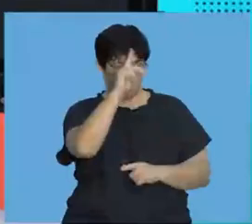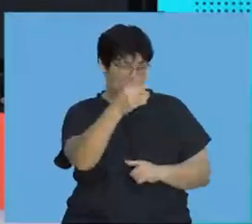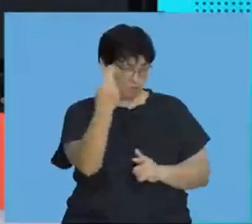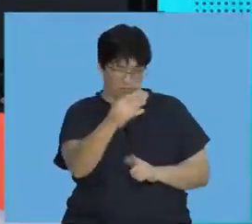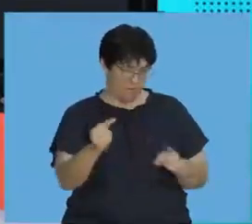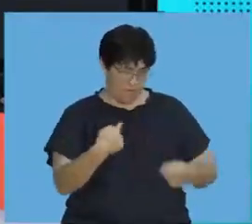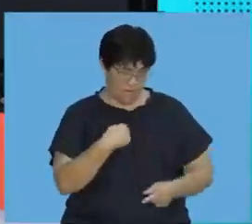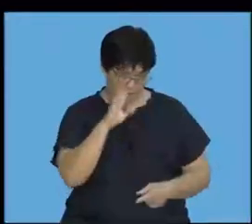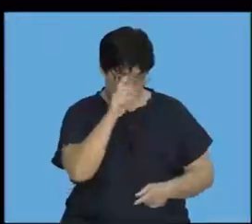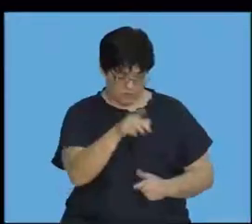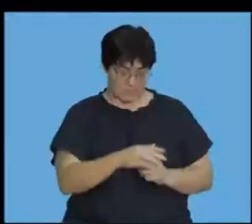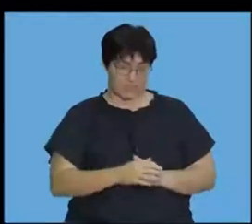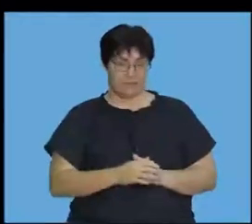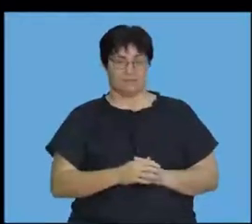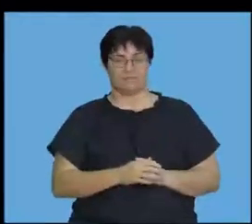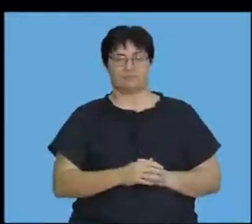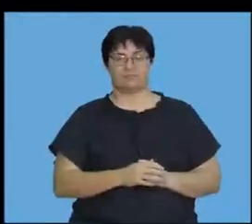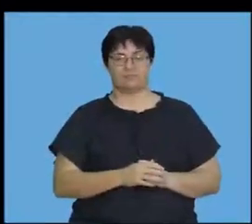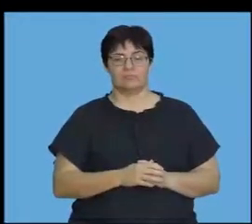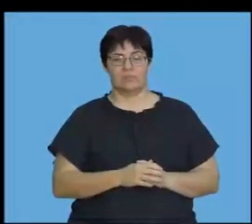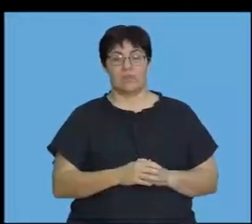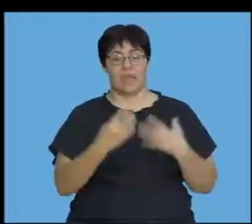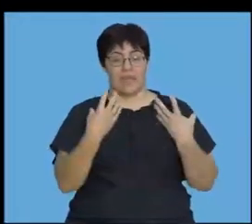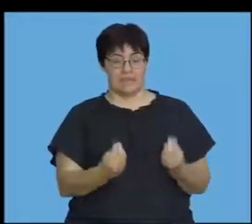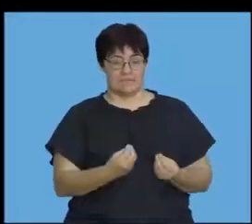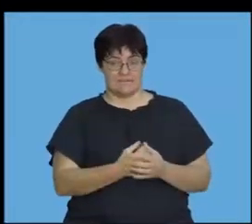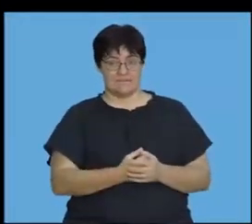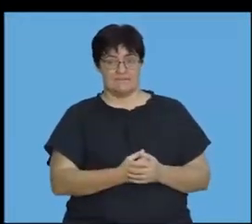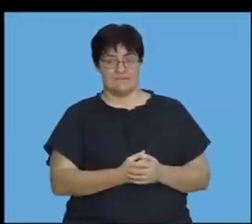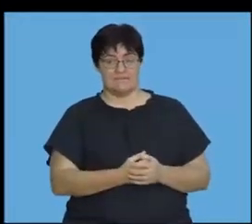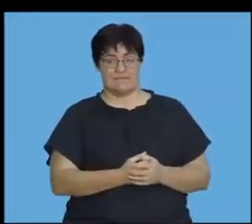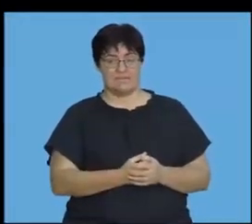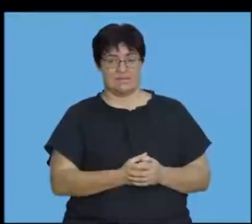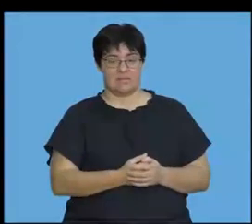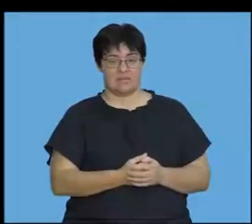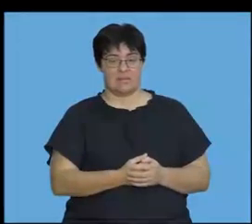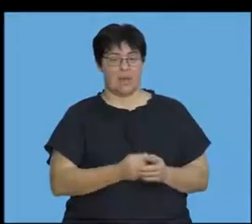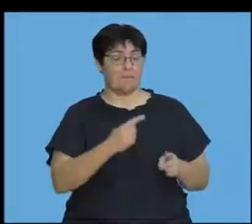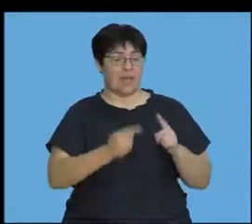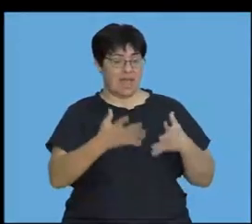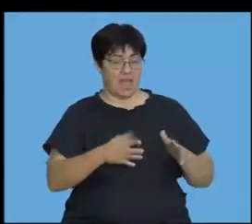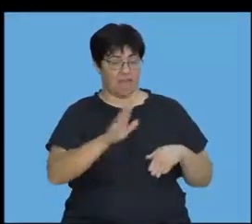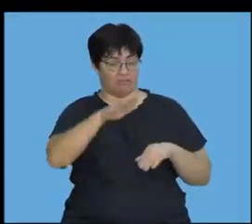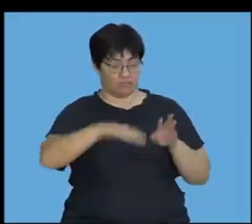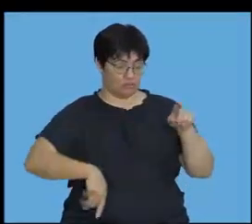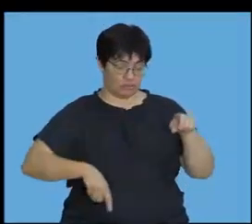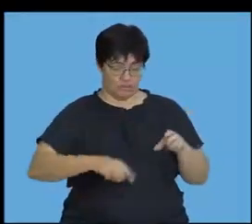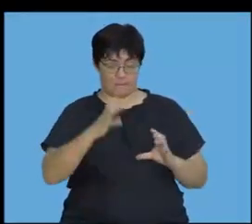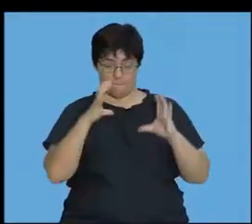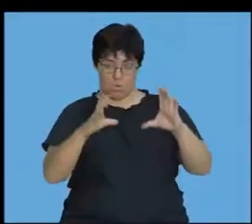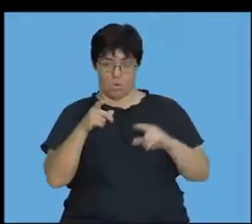go with it. So what we have is we have the foot of the soccer player. Here's my